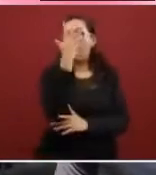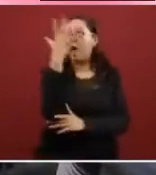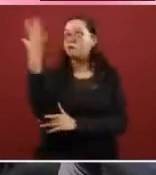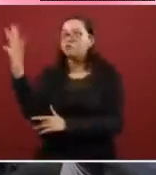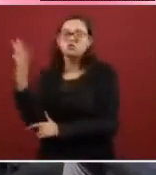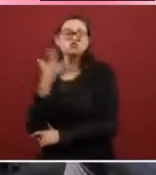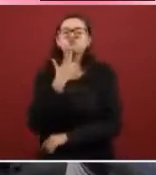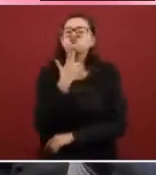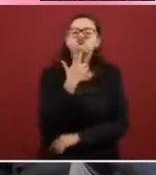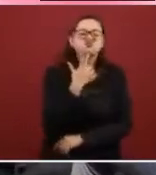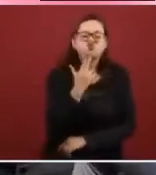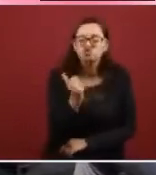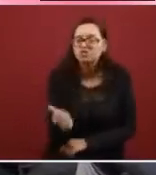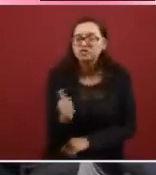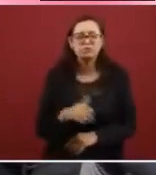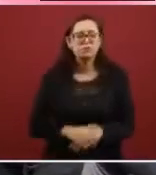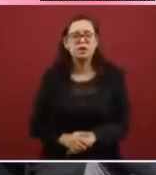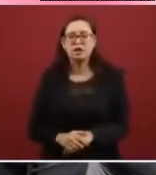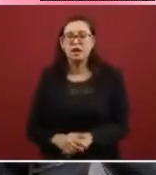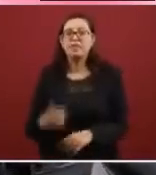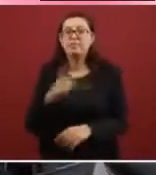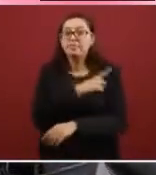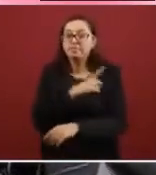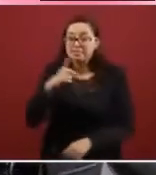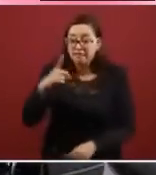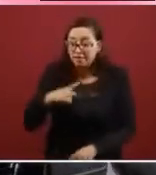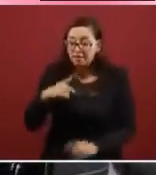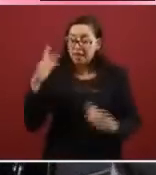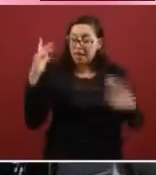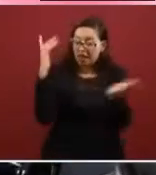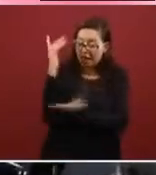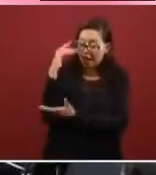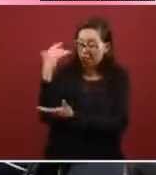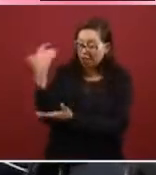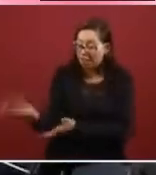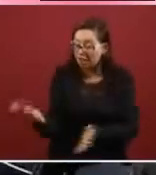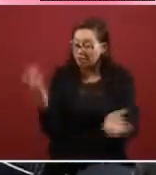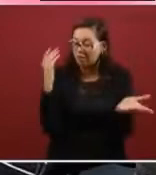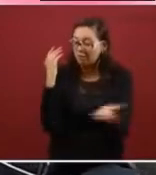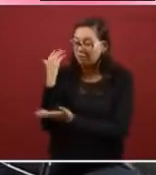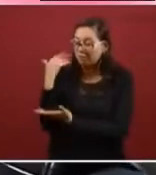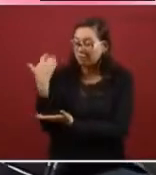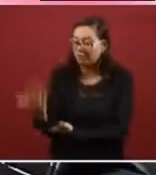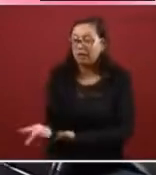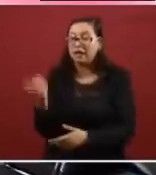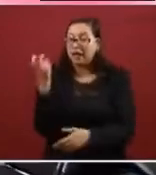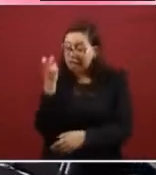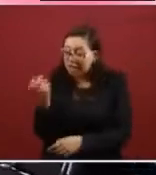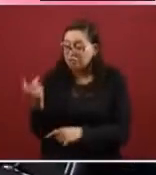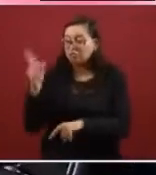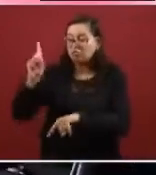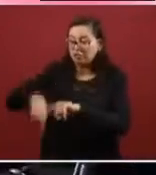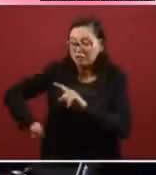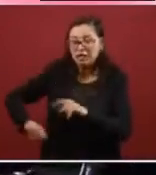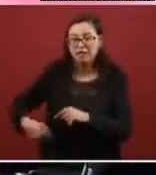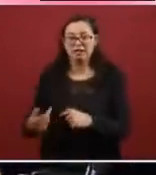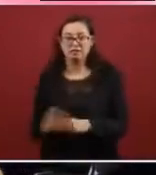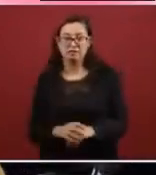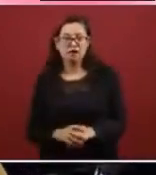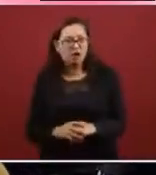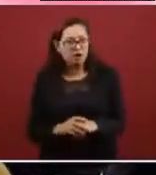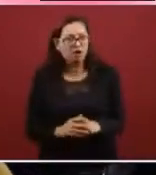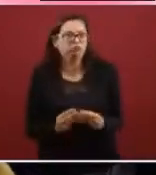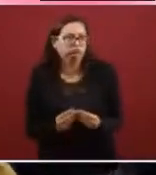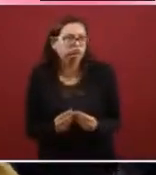do es instead evitar la tala. To clandestina. Prohibit clandestine. Claro que hay que evitar la tala